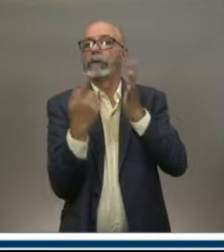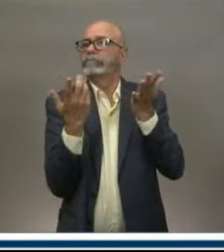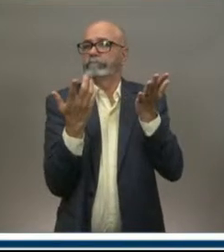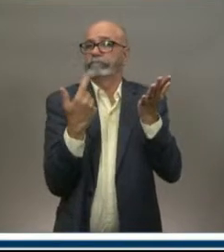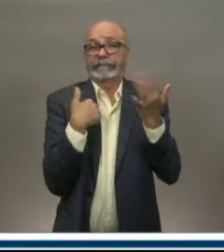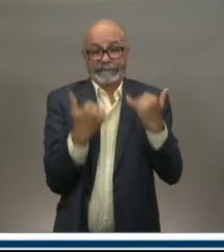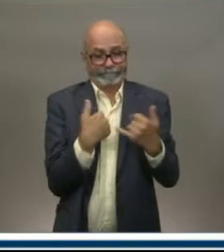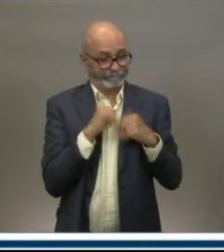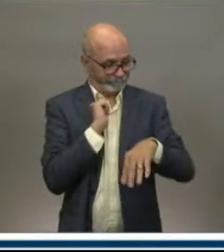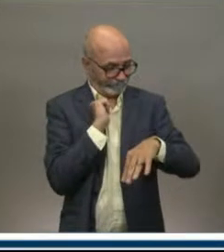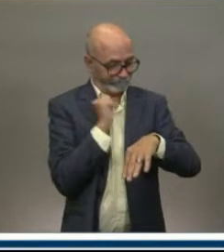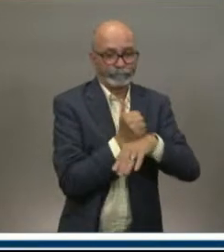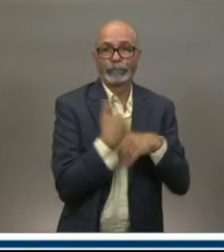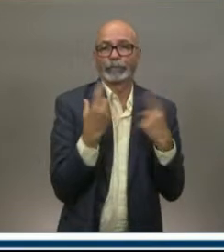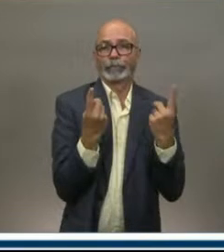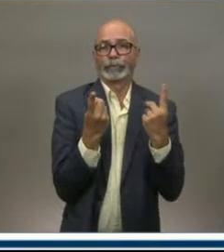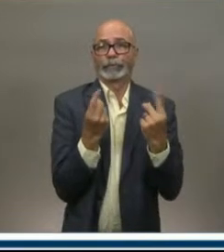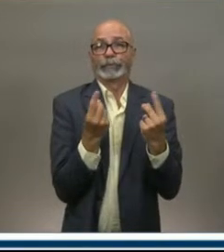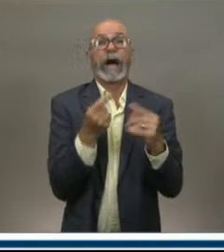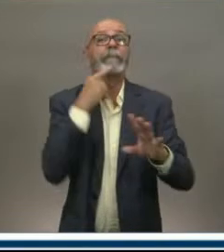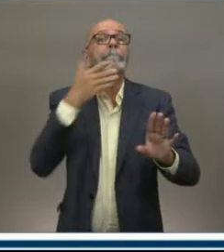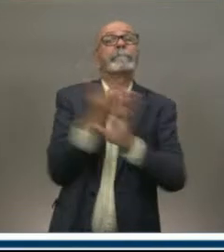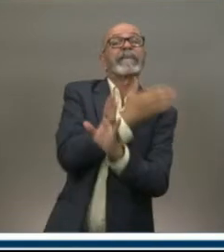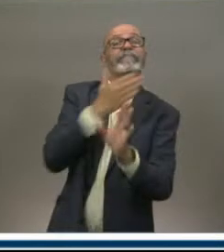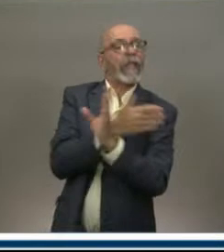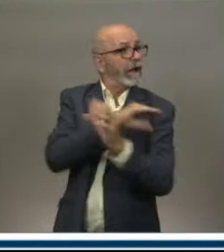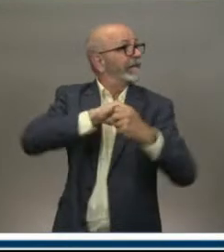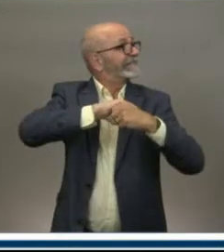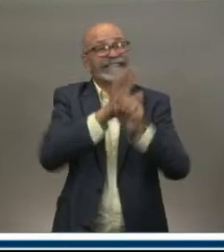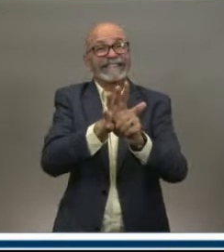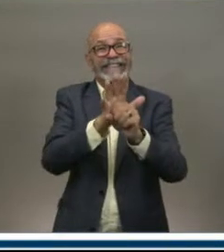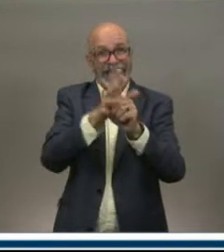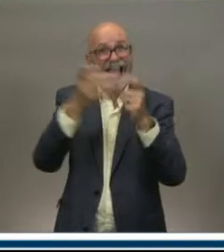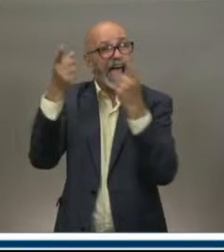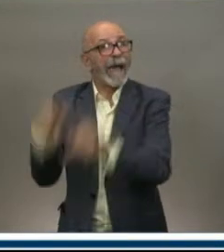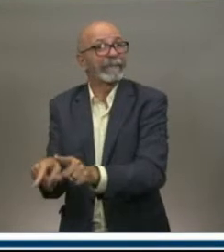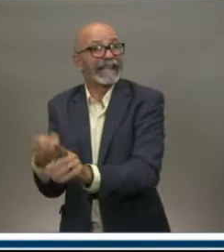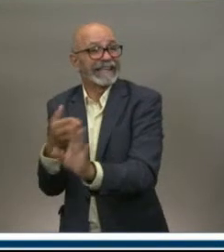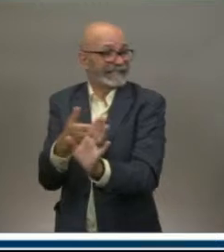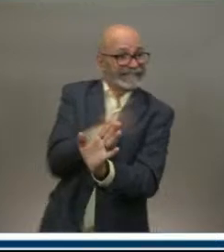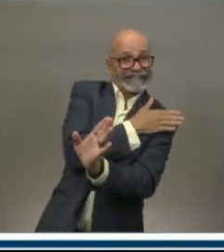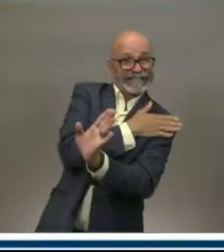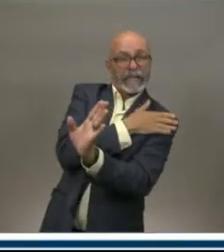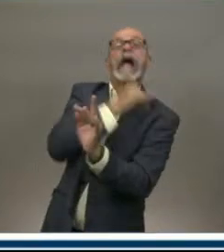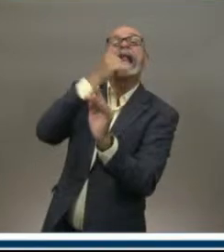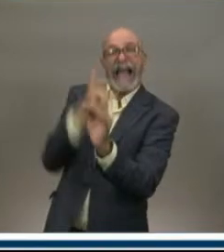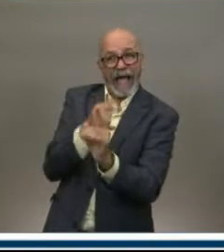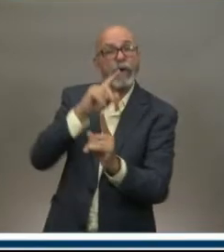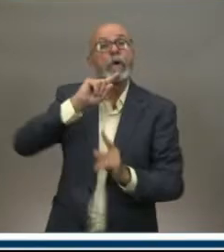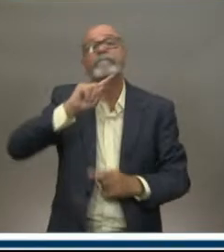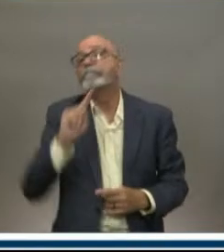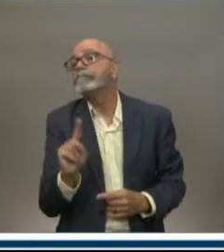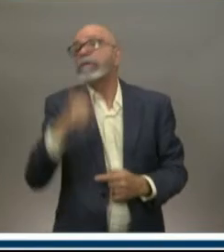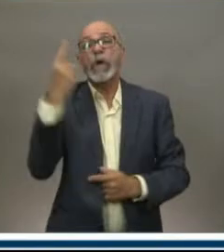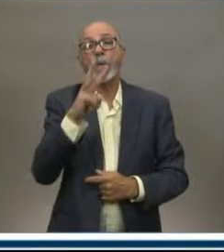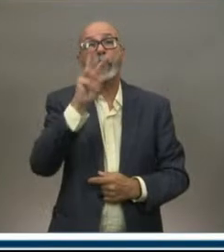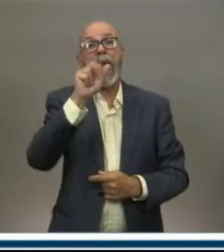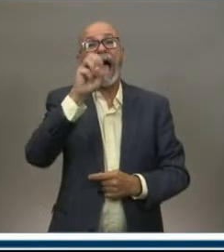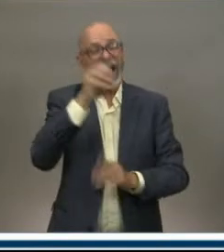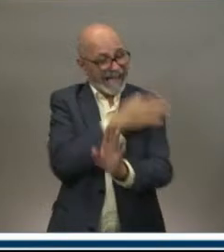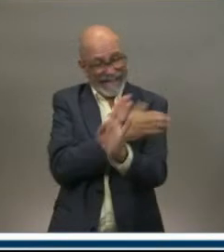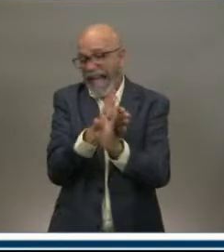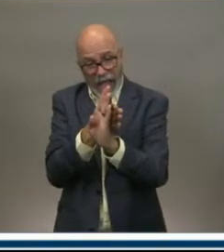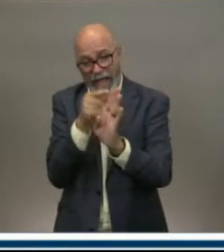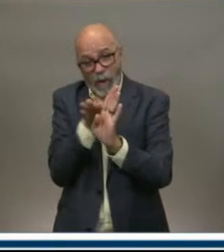pandemic and during the first wave, but they also point out to the challenges. And most importantly, they give